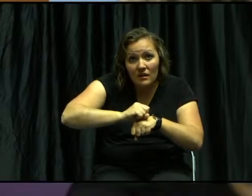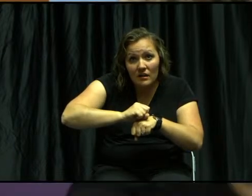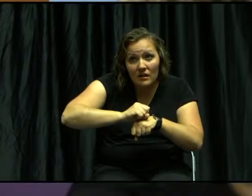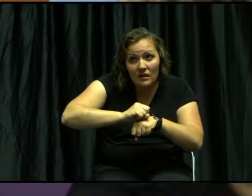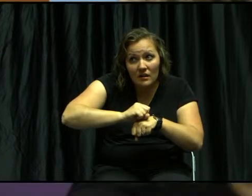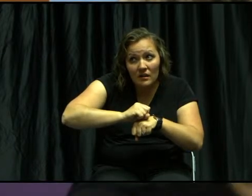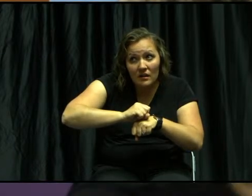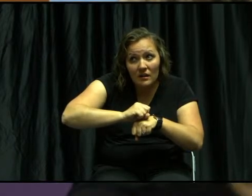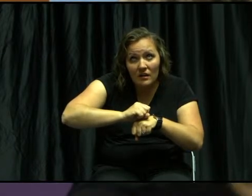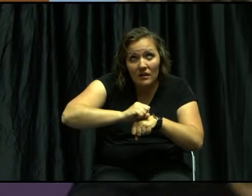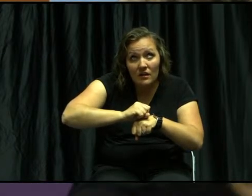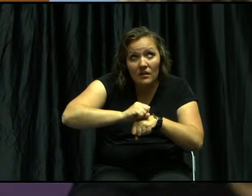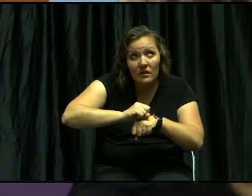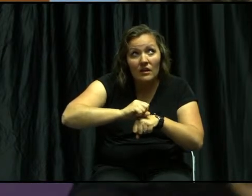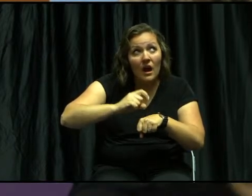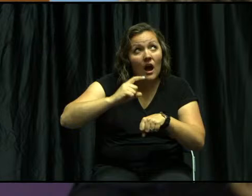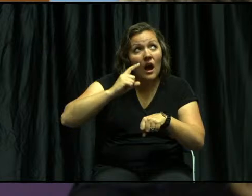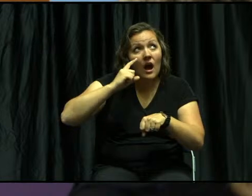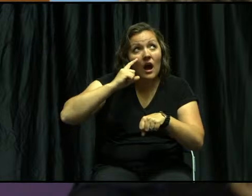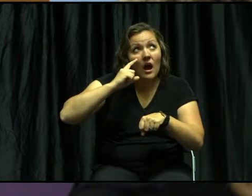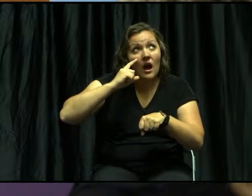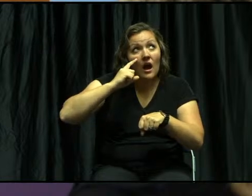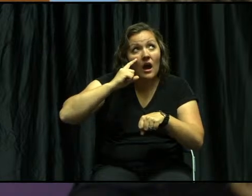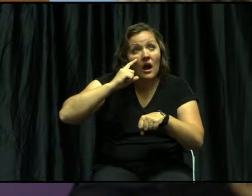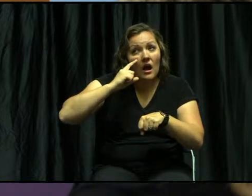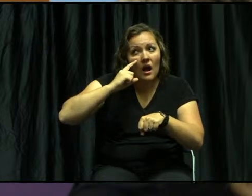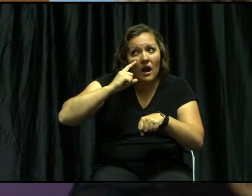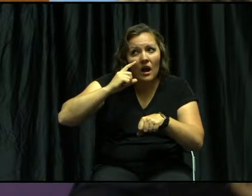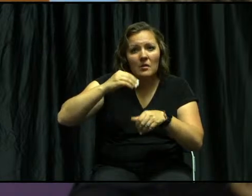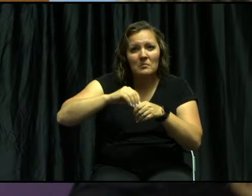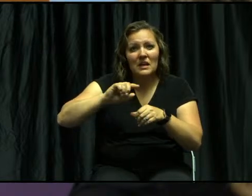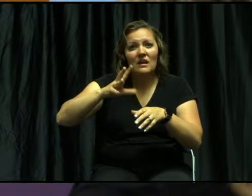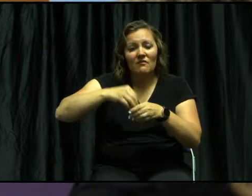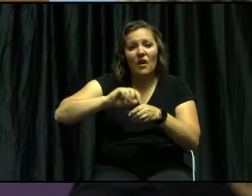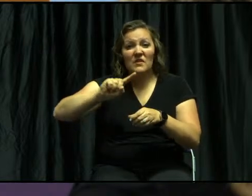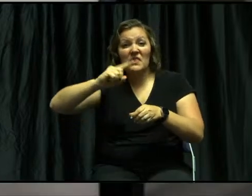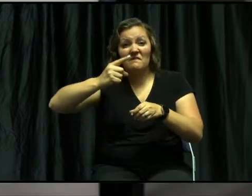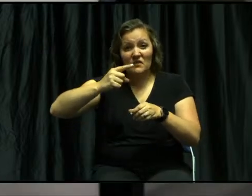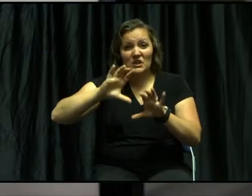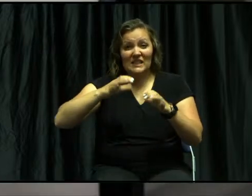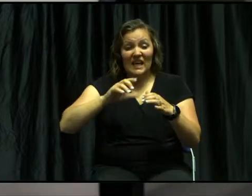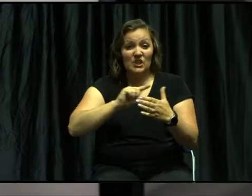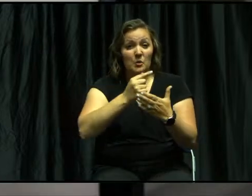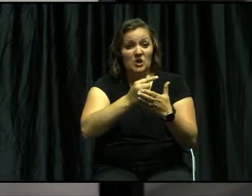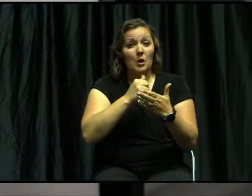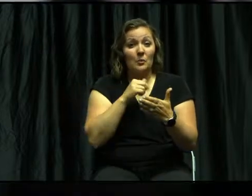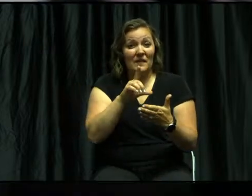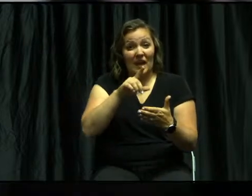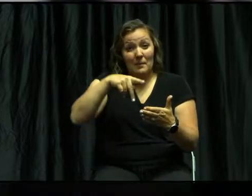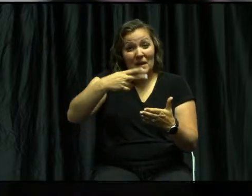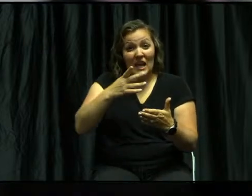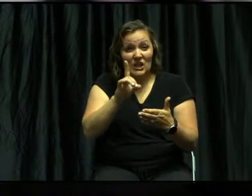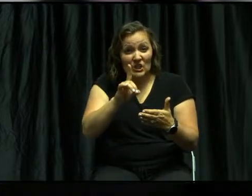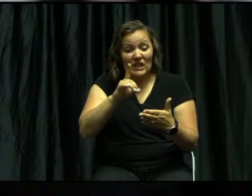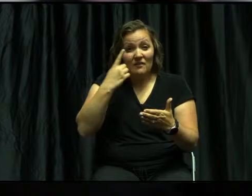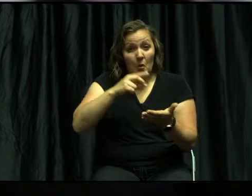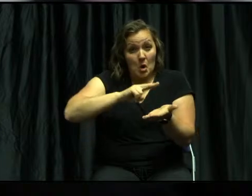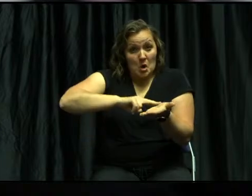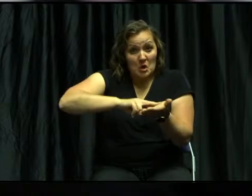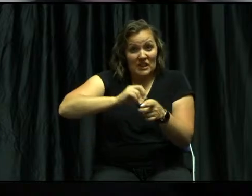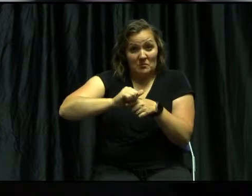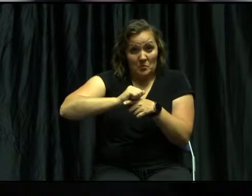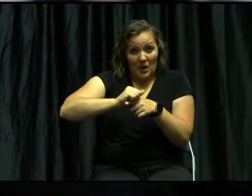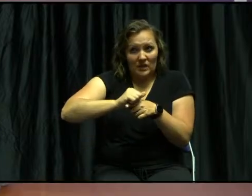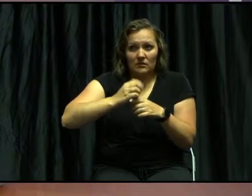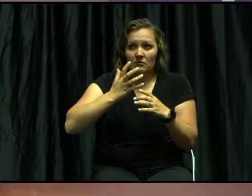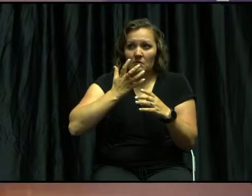doctorate program. I think being a member of this first class, graduating with a doctor in nursing practice, is actually a little bit overwhelming, and we're really kind of paving